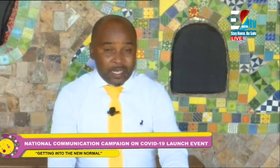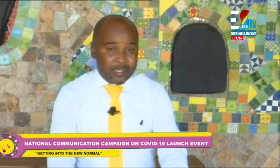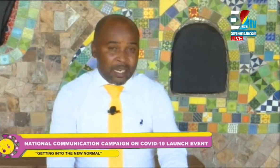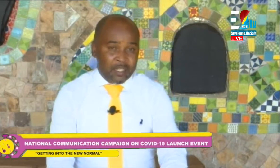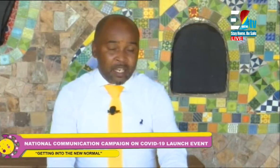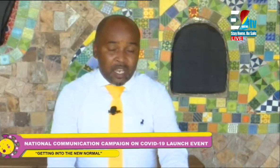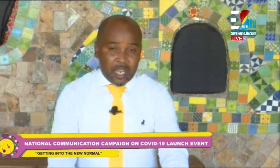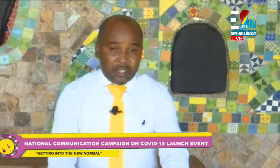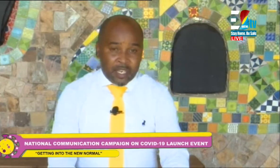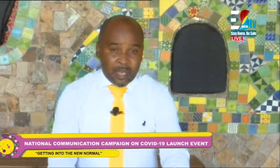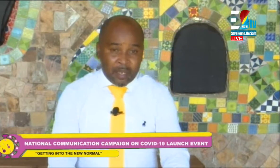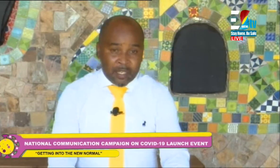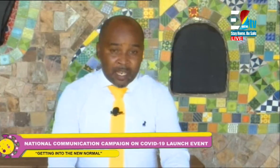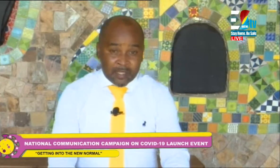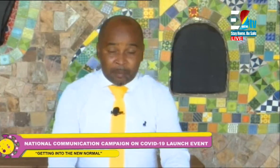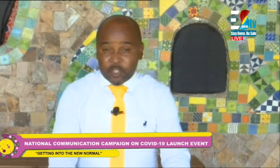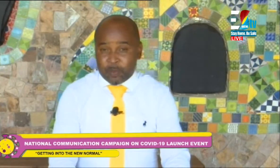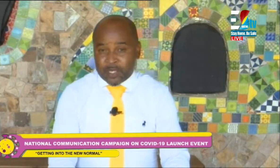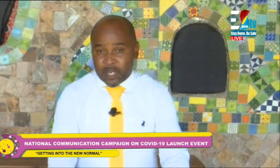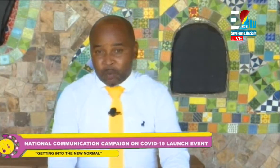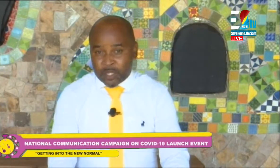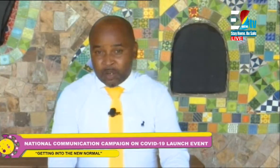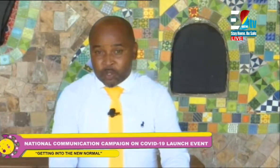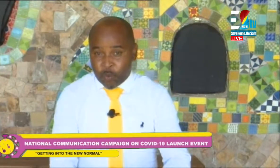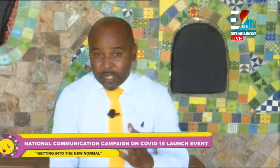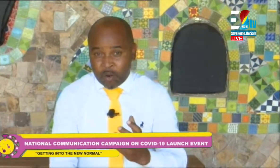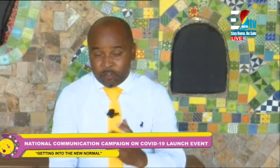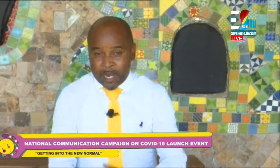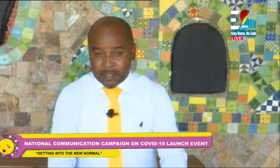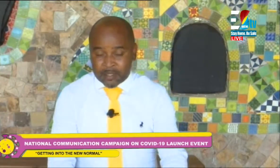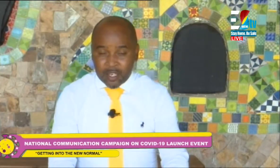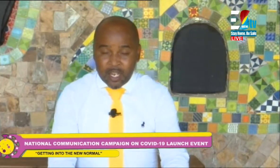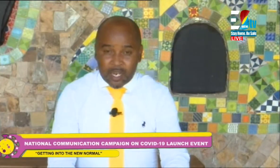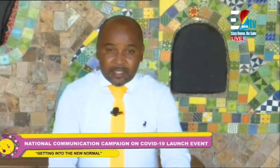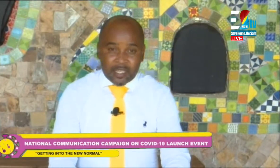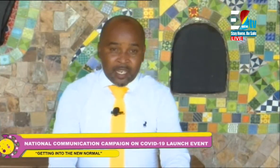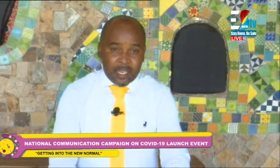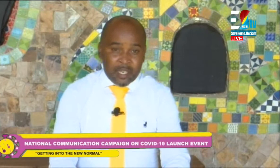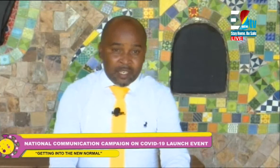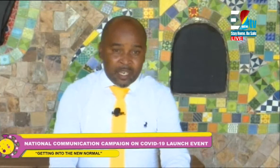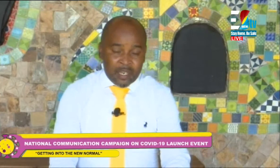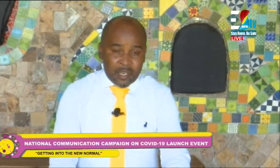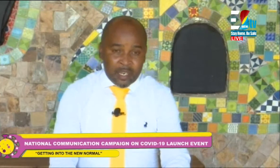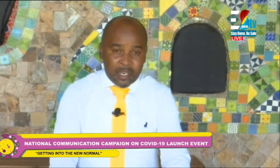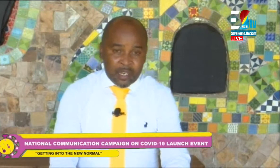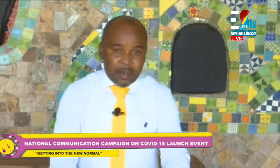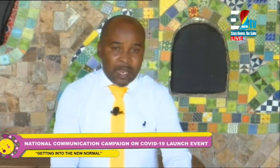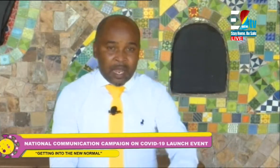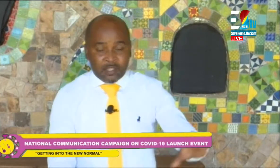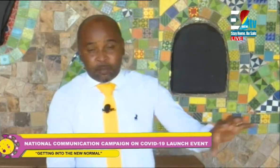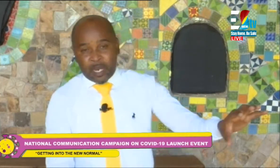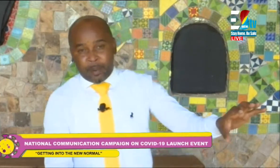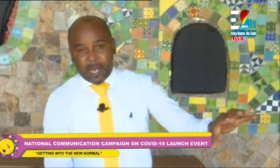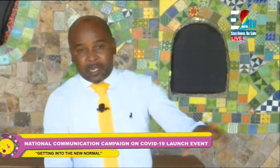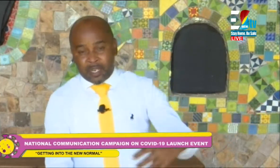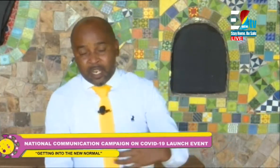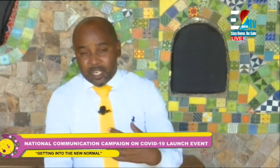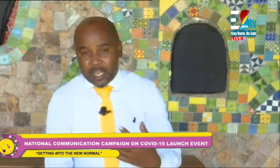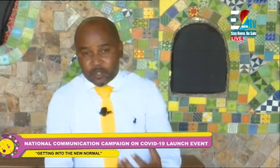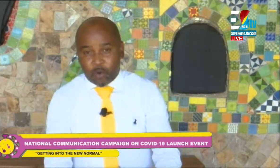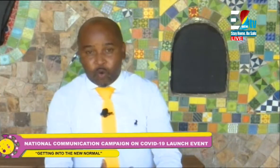people inside their establishments without wearing of mask kanti ke ngekhathi noma